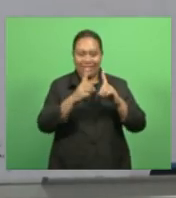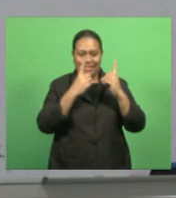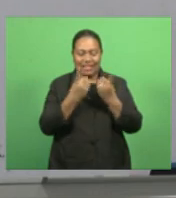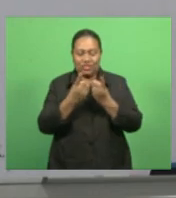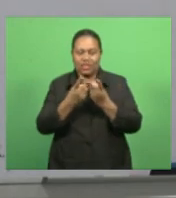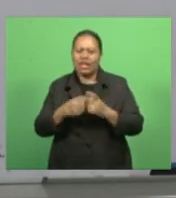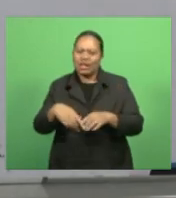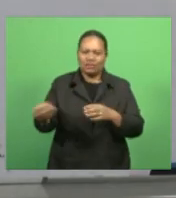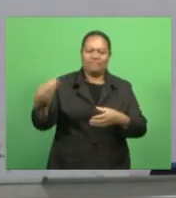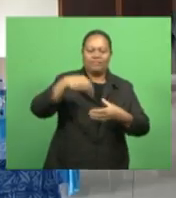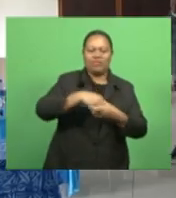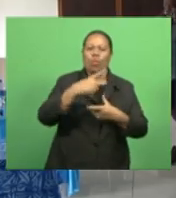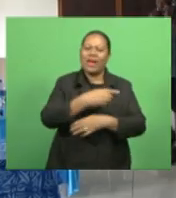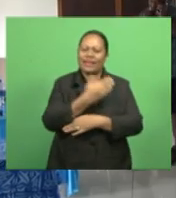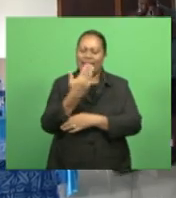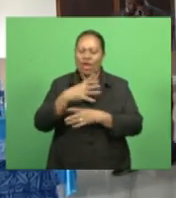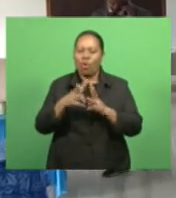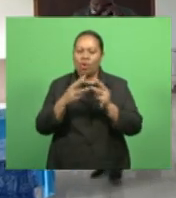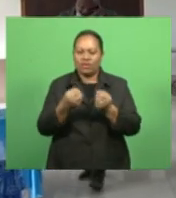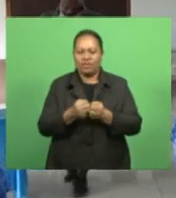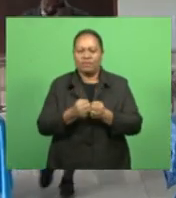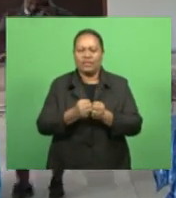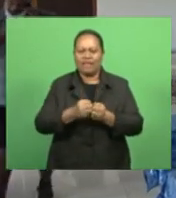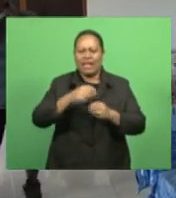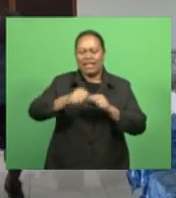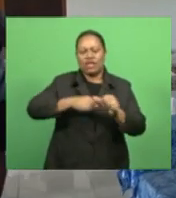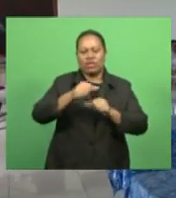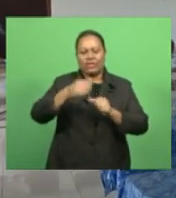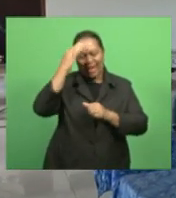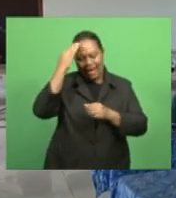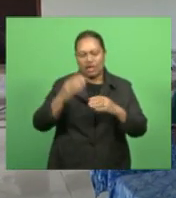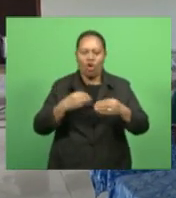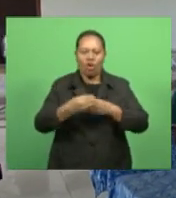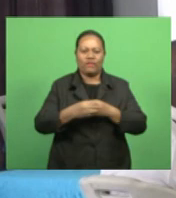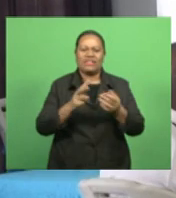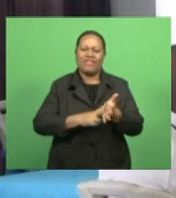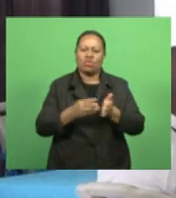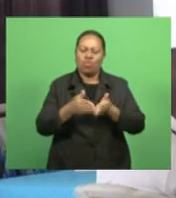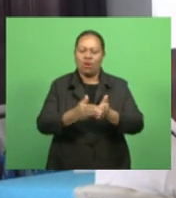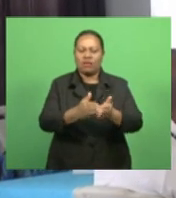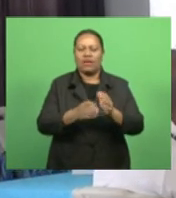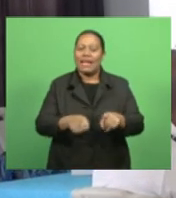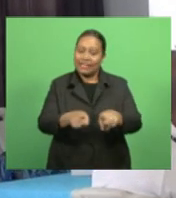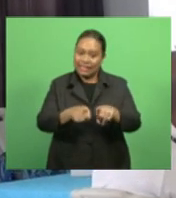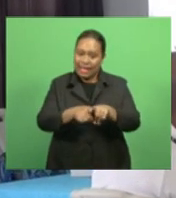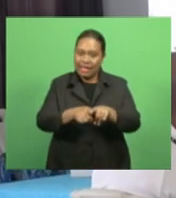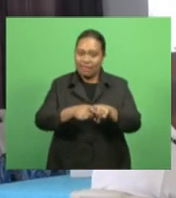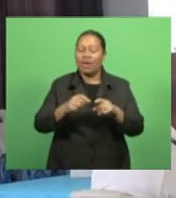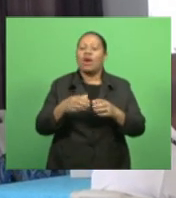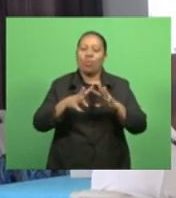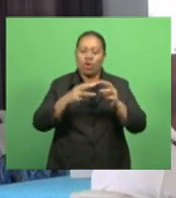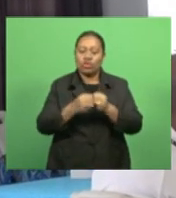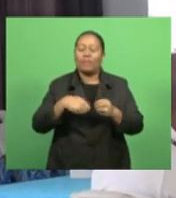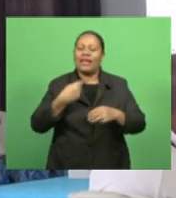part of the one-day workshop held at the Fiji Football Association head office in Batuanga. A similar workshop will be held in Labasa next